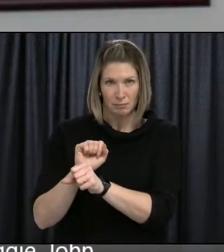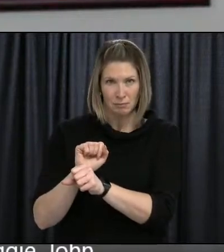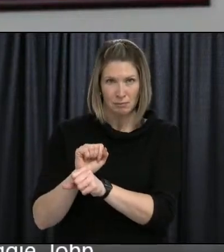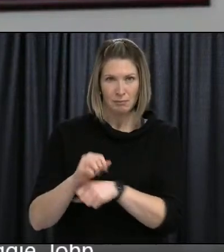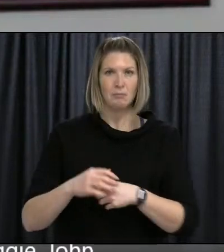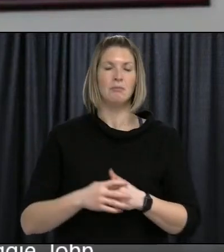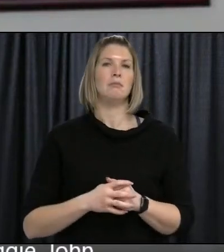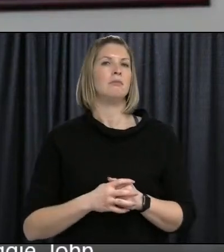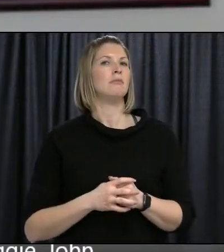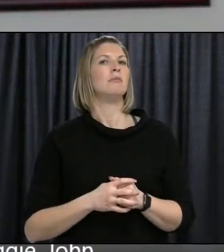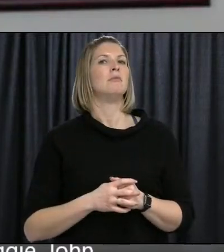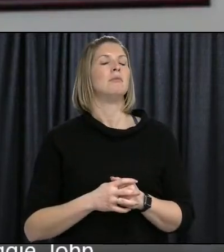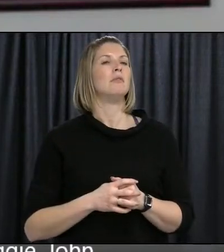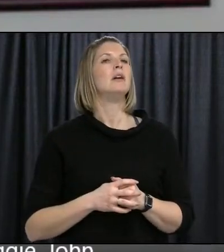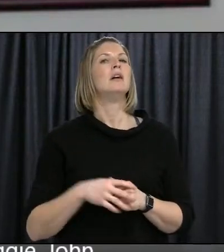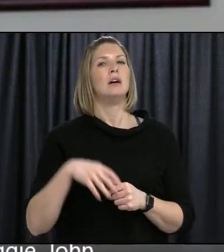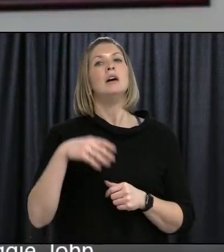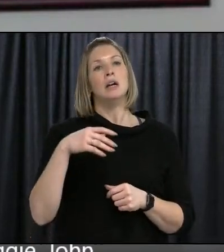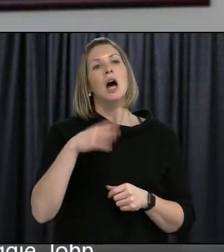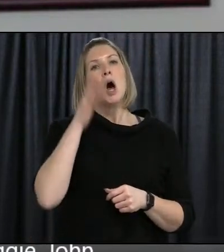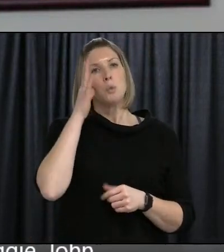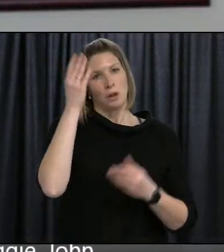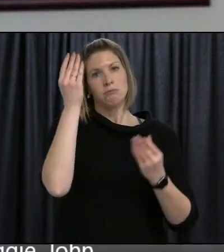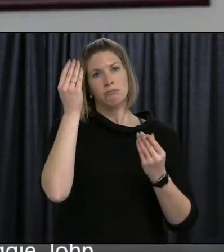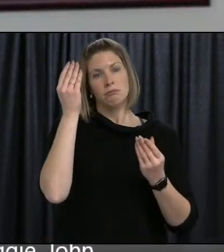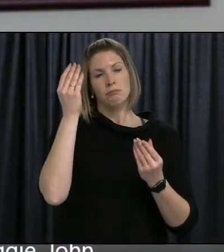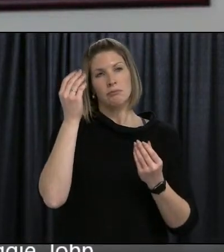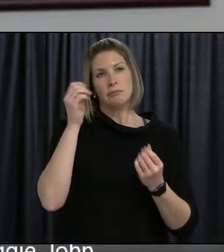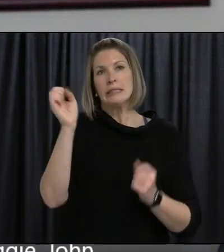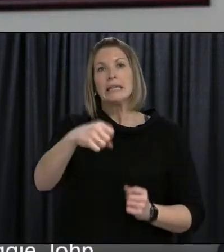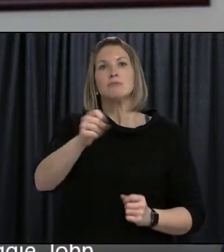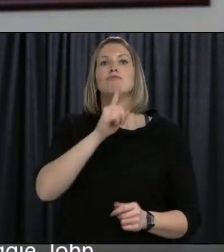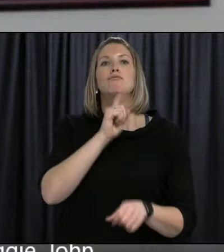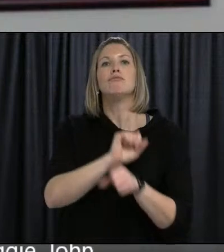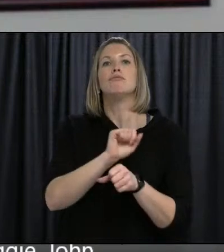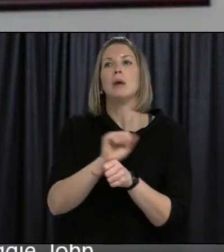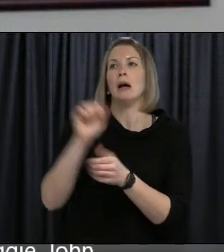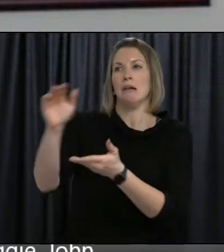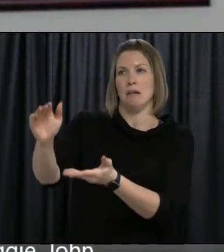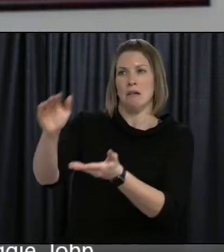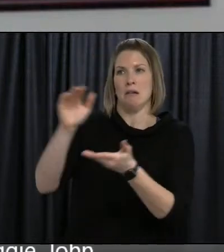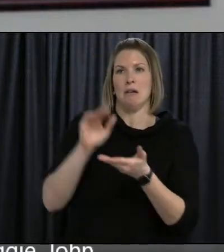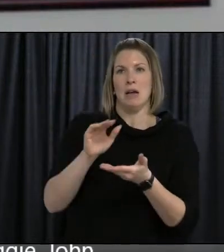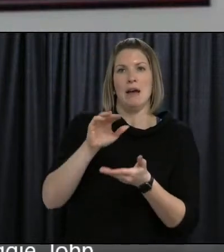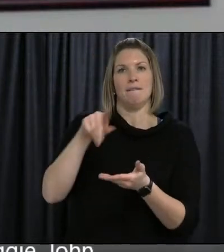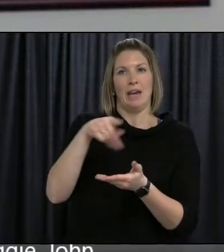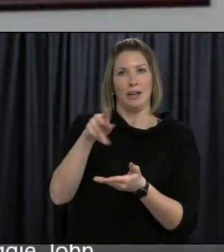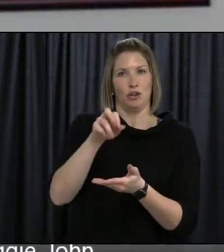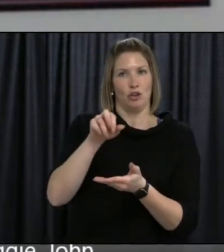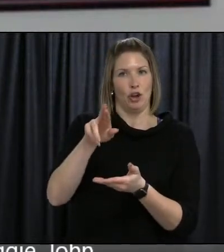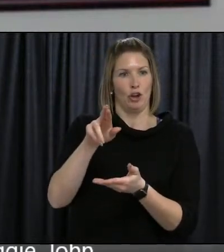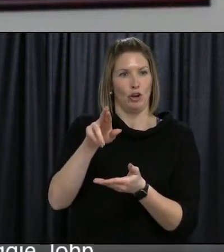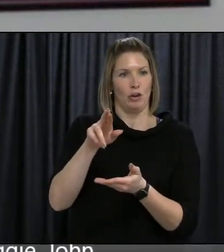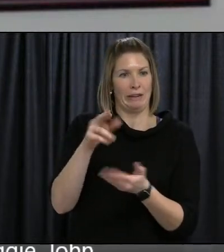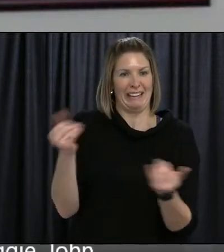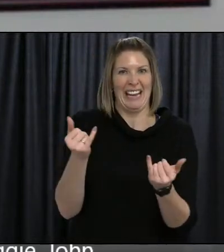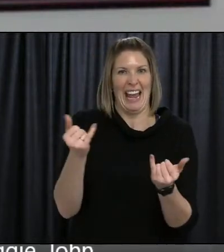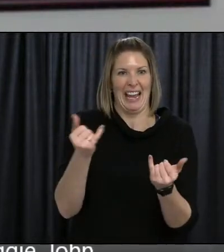Peter, our schedule is that we will get another set of doses for Eastern Health